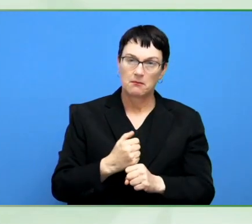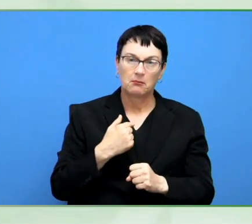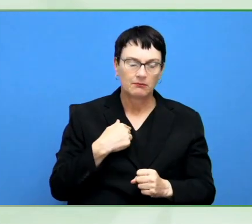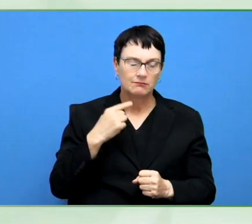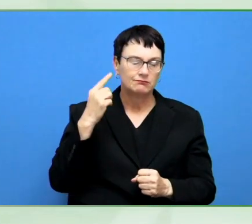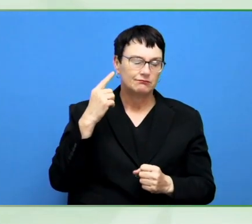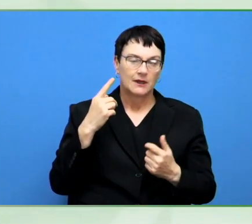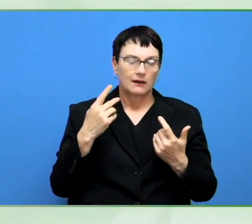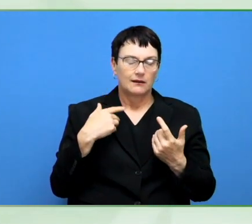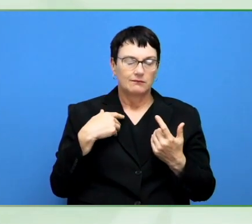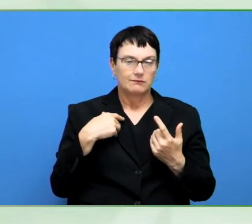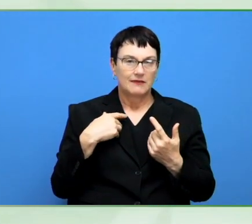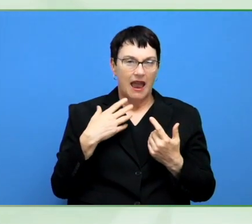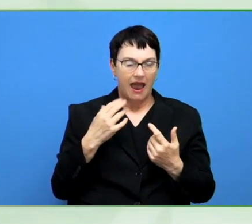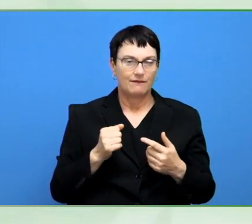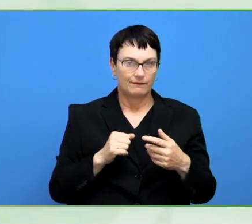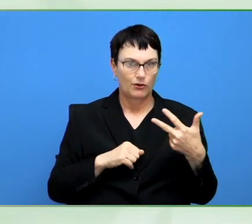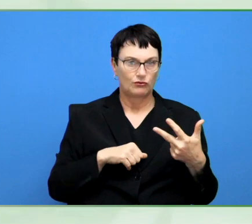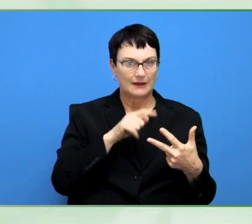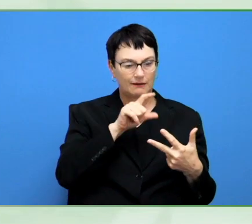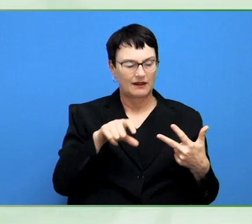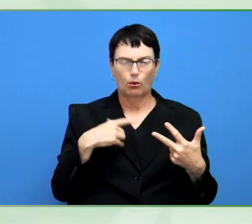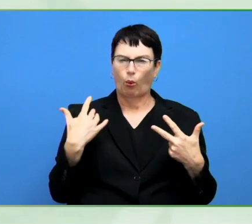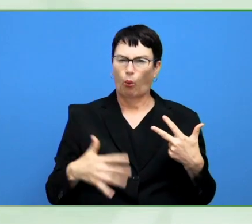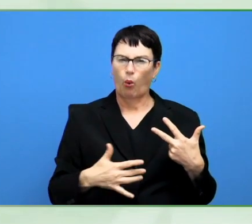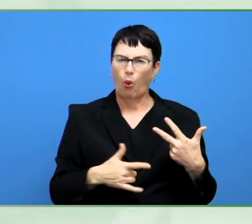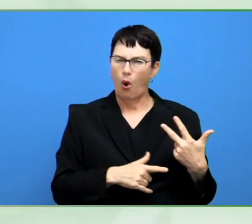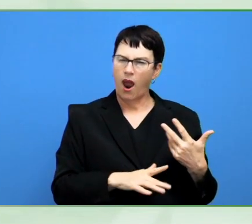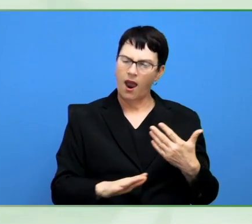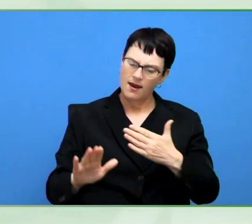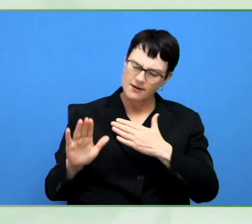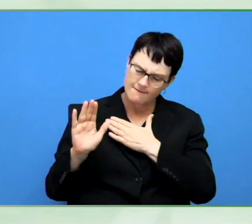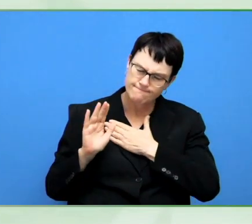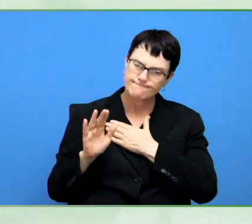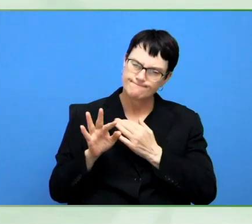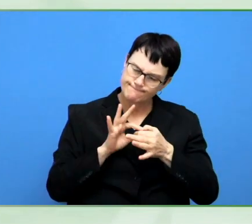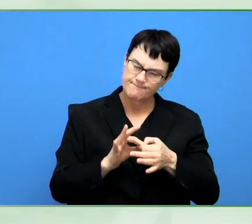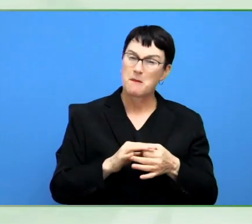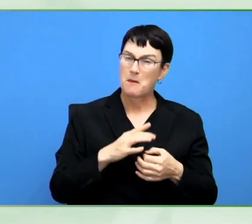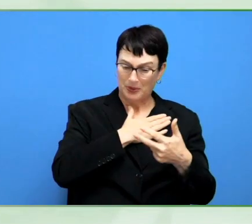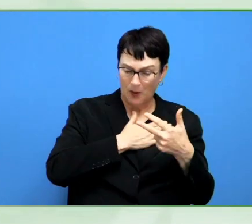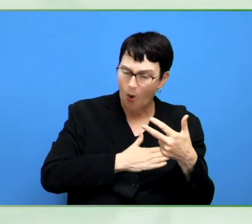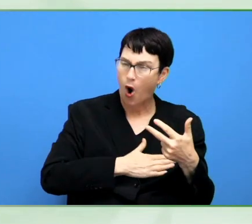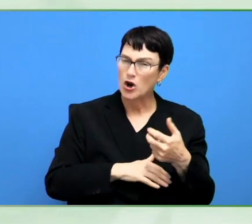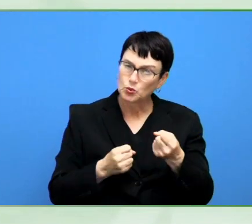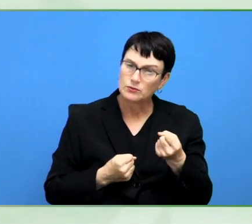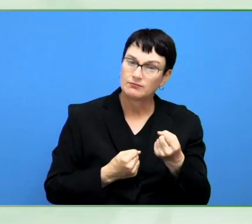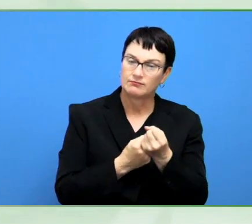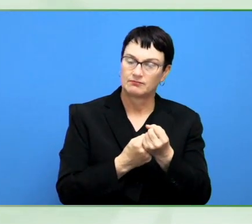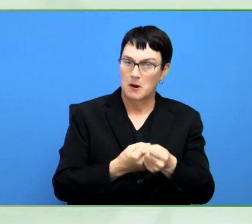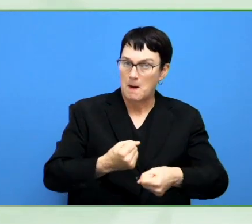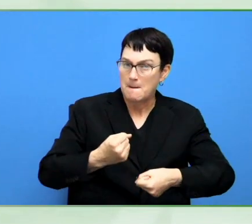highly committed organizations, individuals that are here, that came all the way to Vienna to talk us about